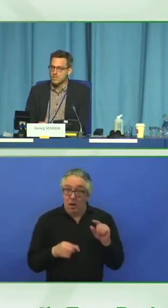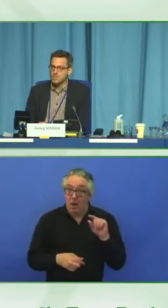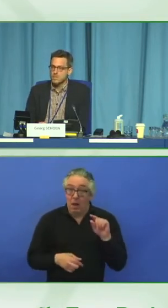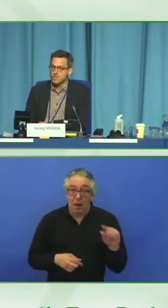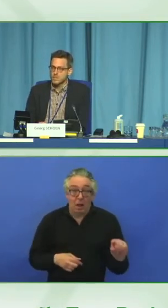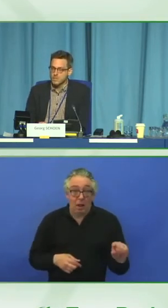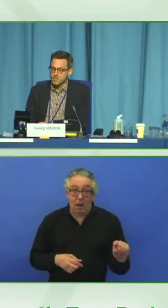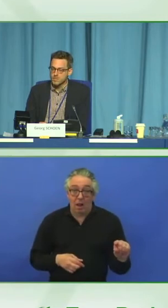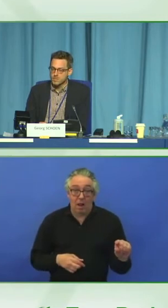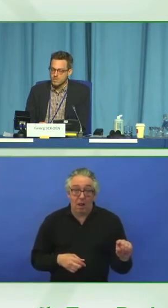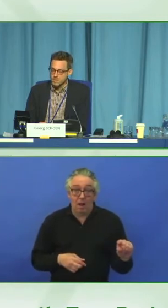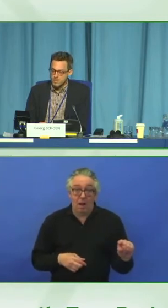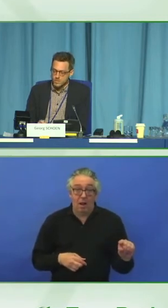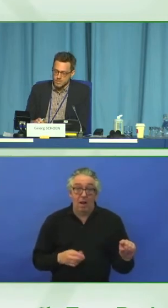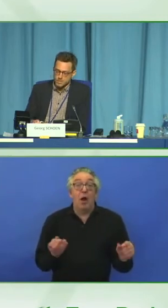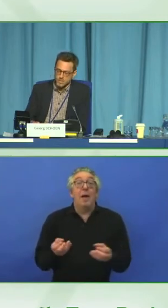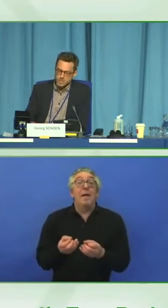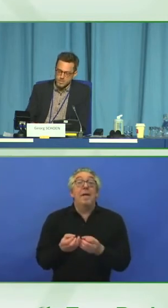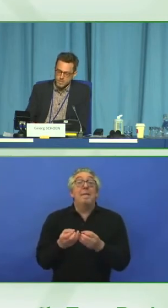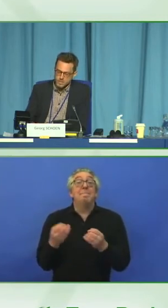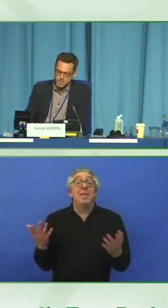personal stories. They saw a friend